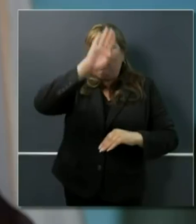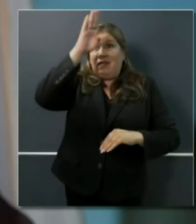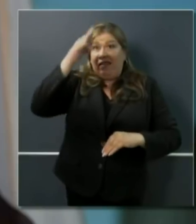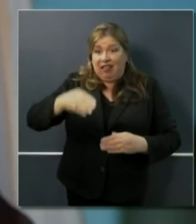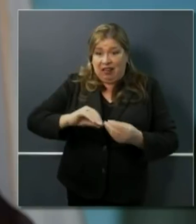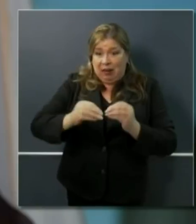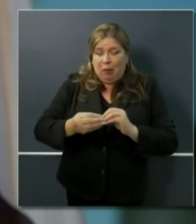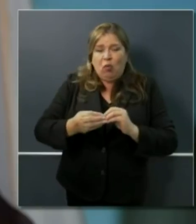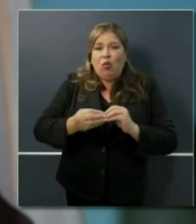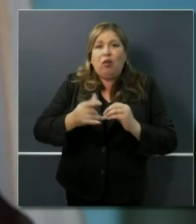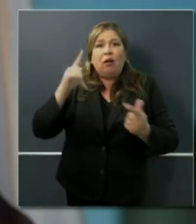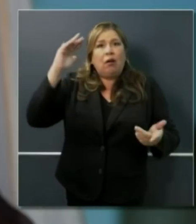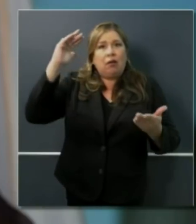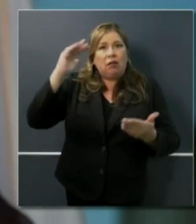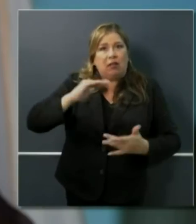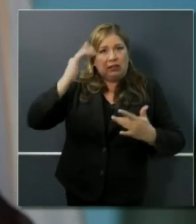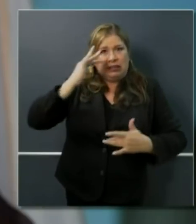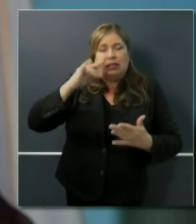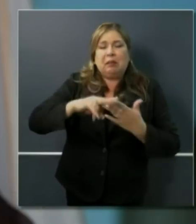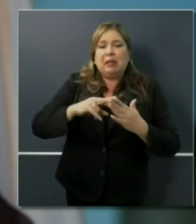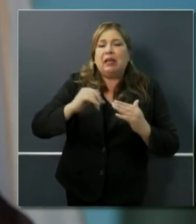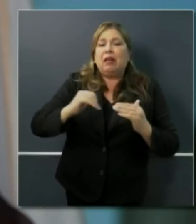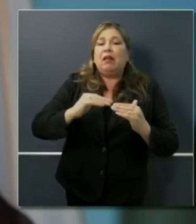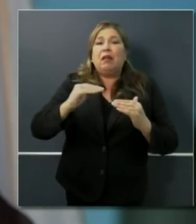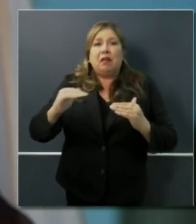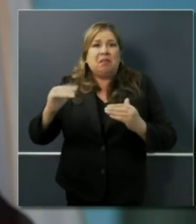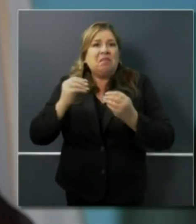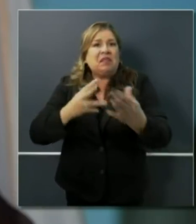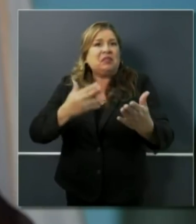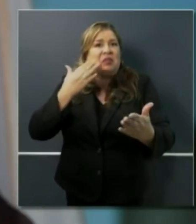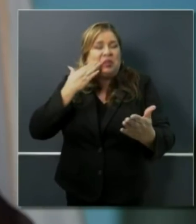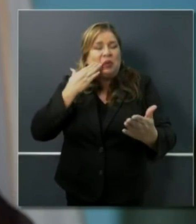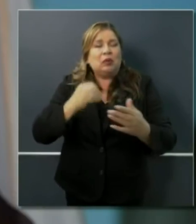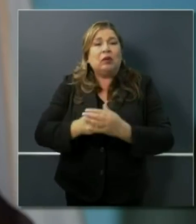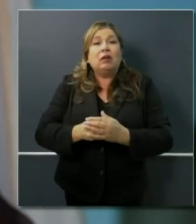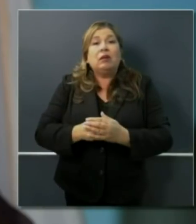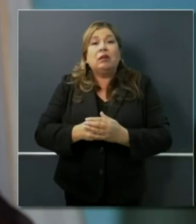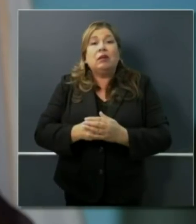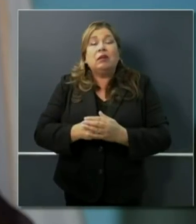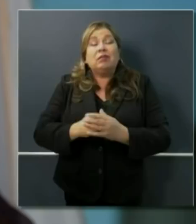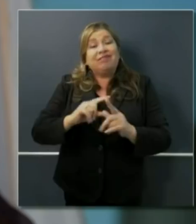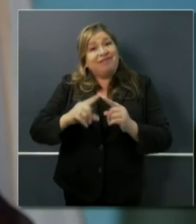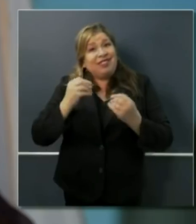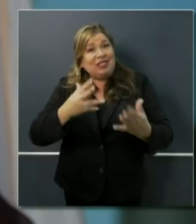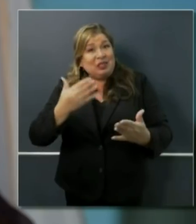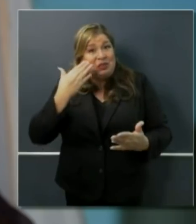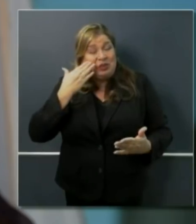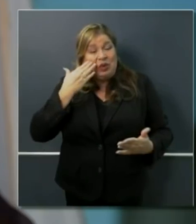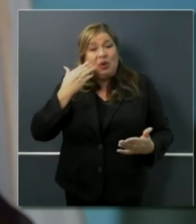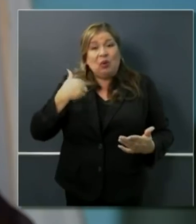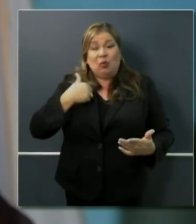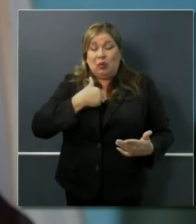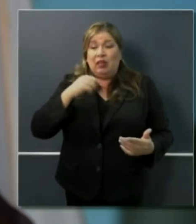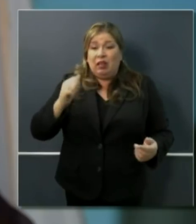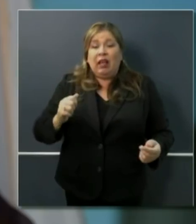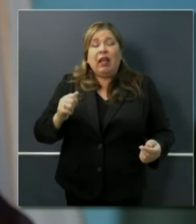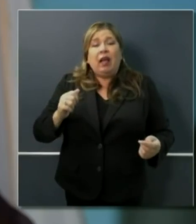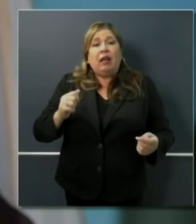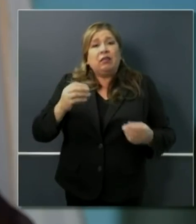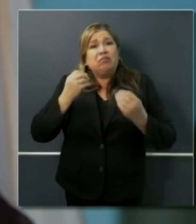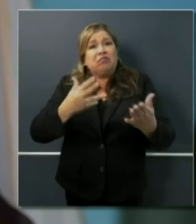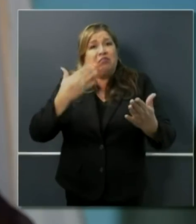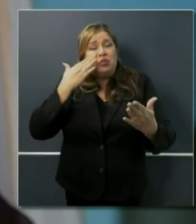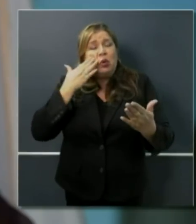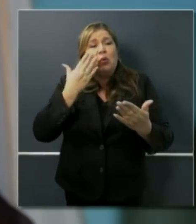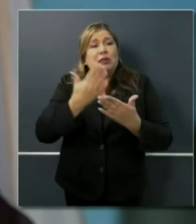we've been having about this next phase. But number 2, we do so soberly. because today we had a record number of deaths that we are